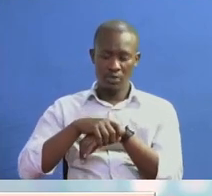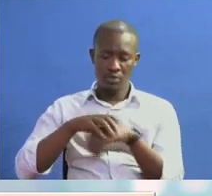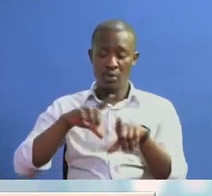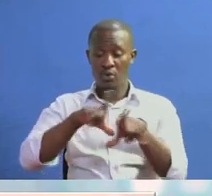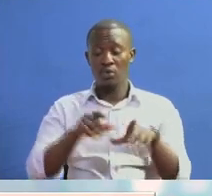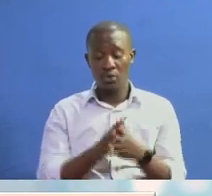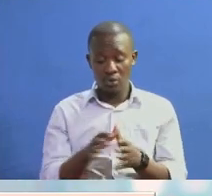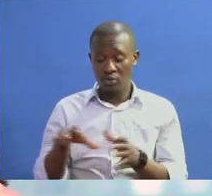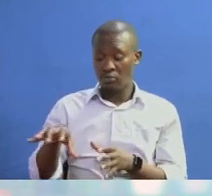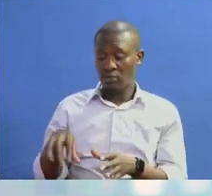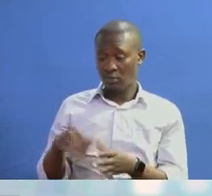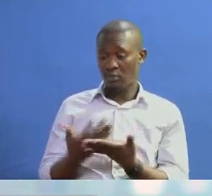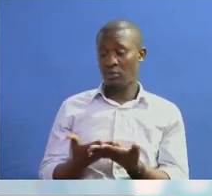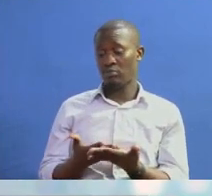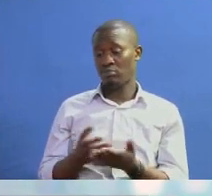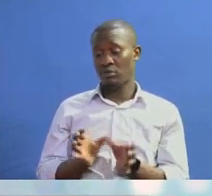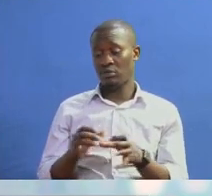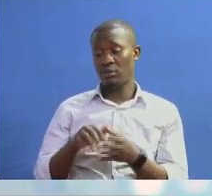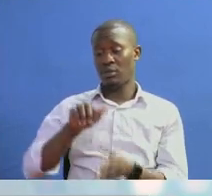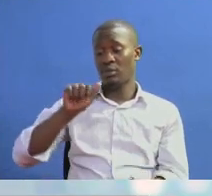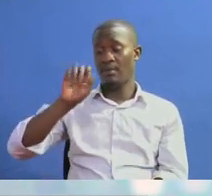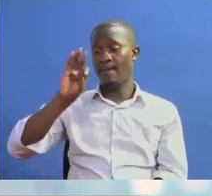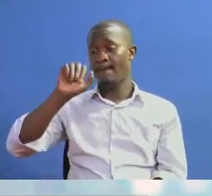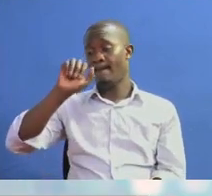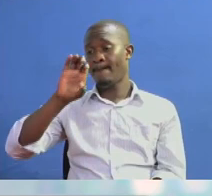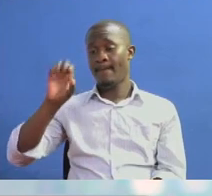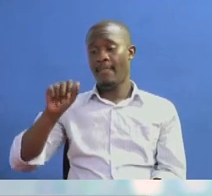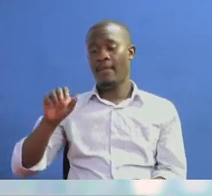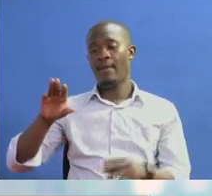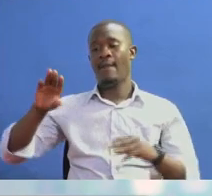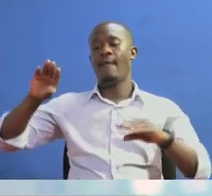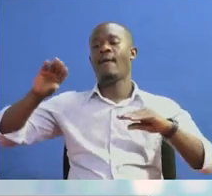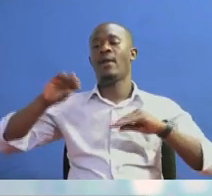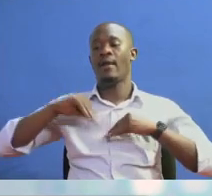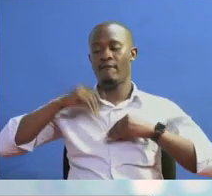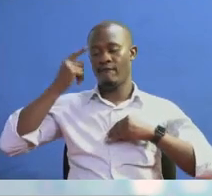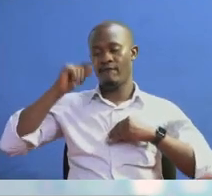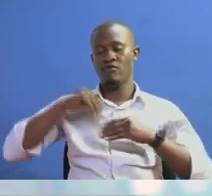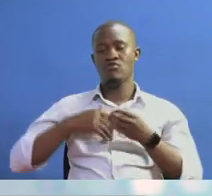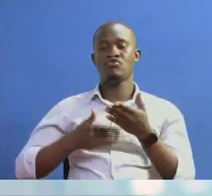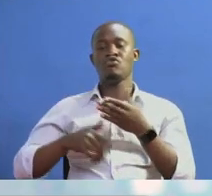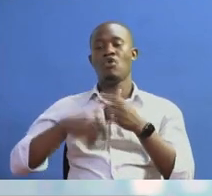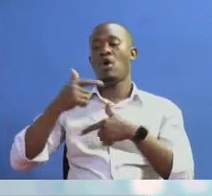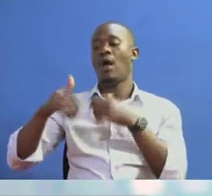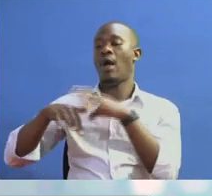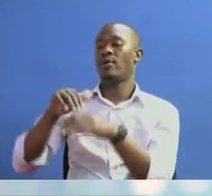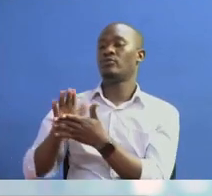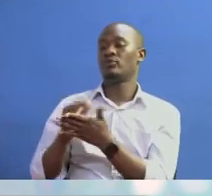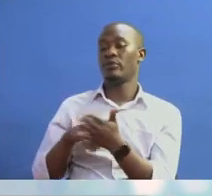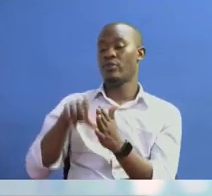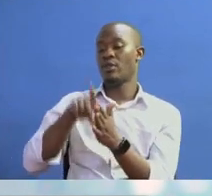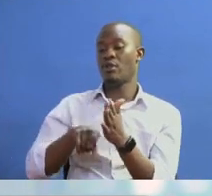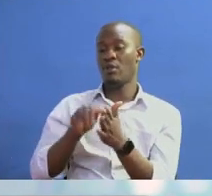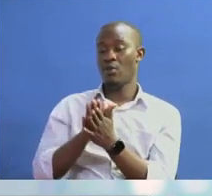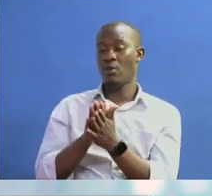for companies like Bidco and enough to export. Because you know the law for exportation is